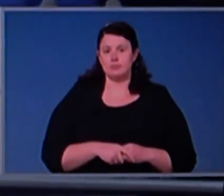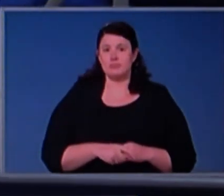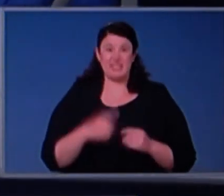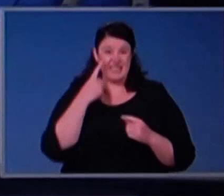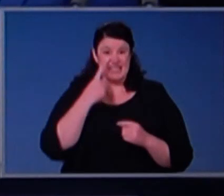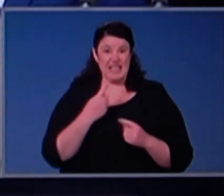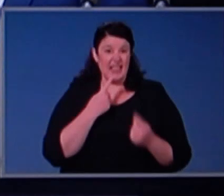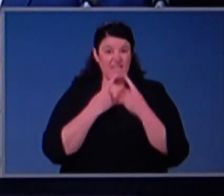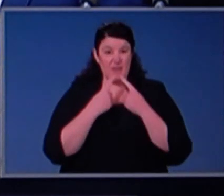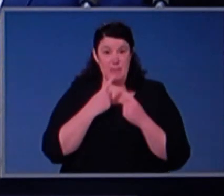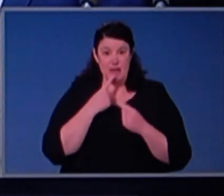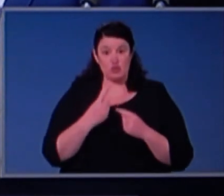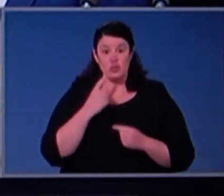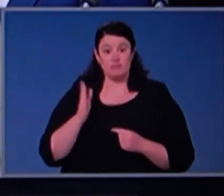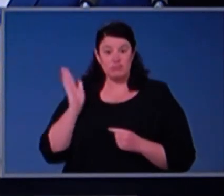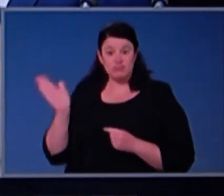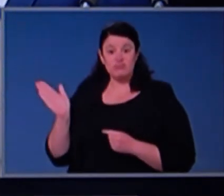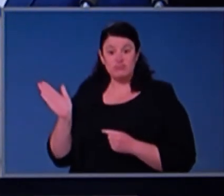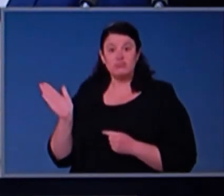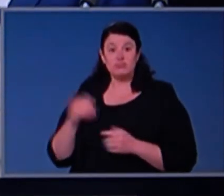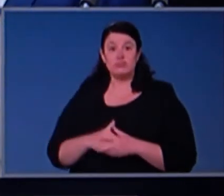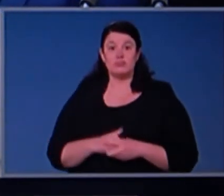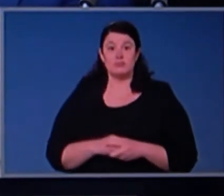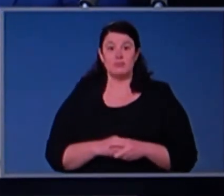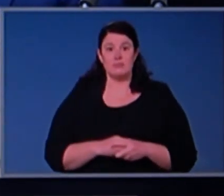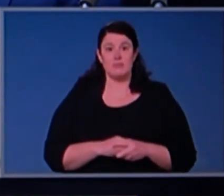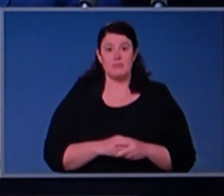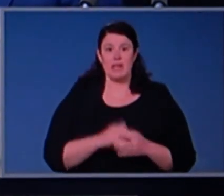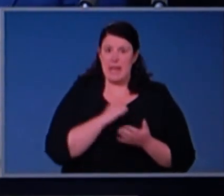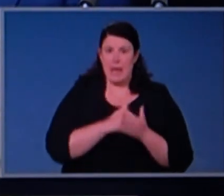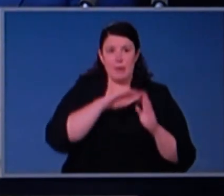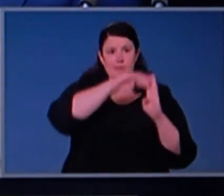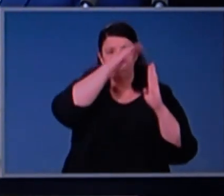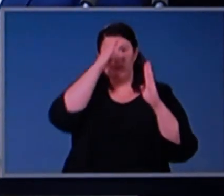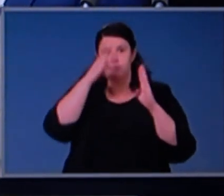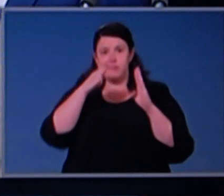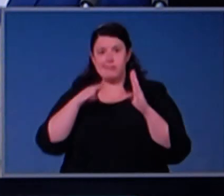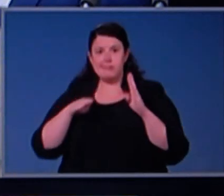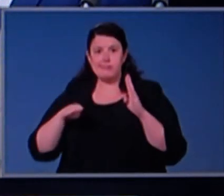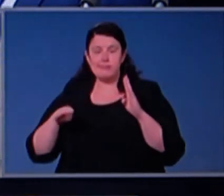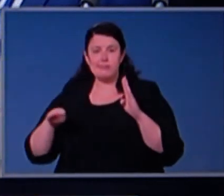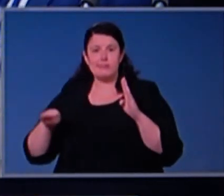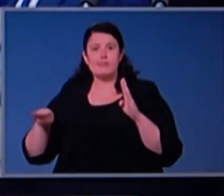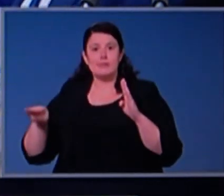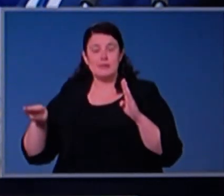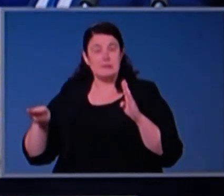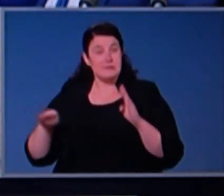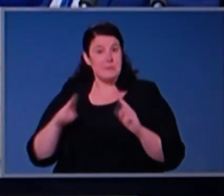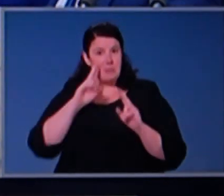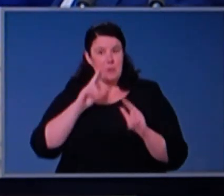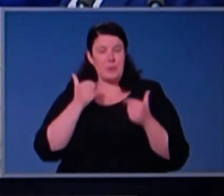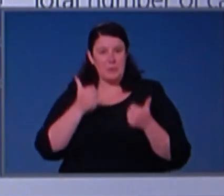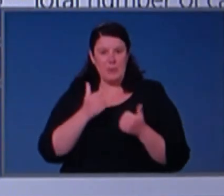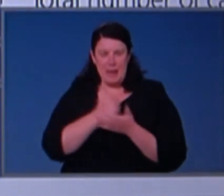pretty steady low number of cases and that very, very satisfying flattening of the